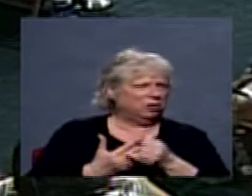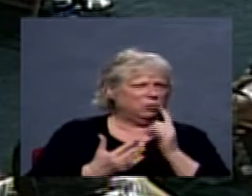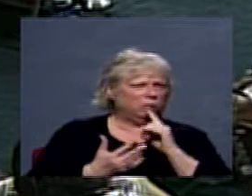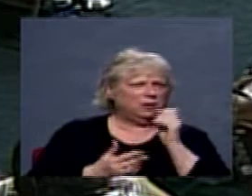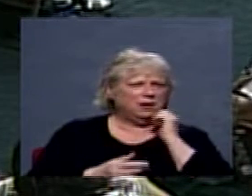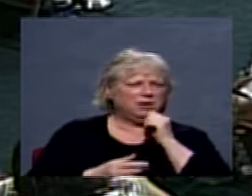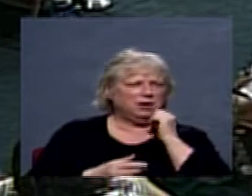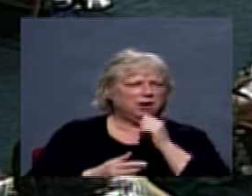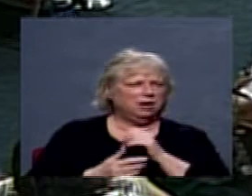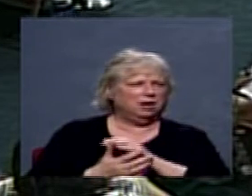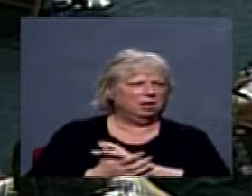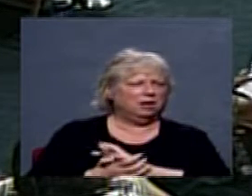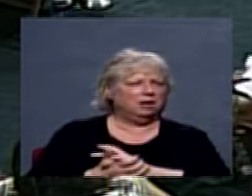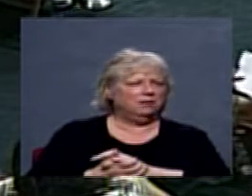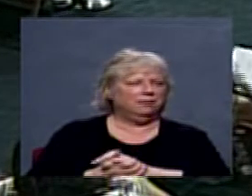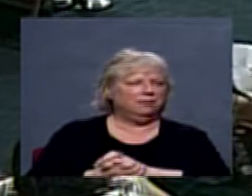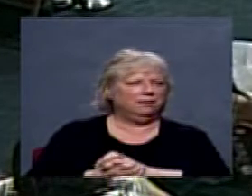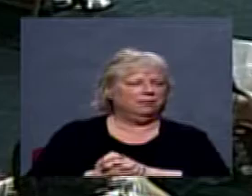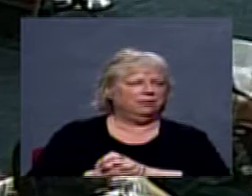daily basis?